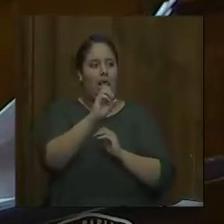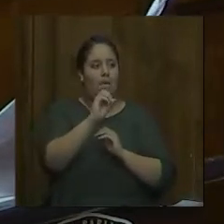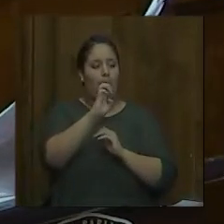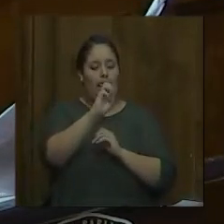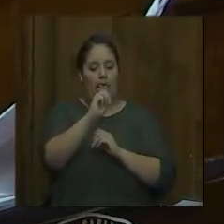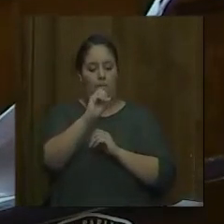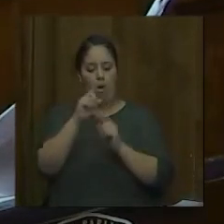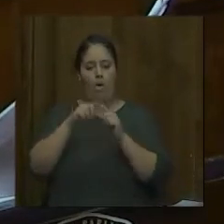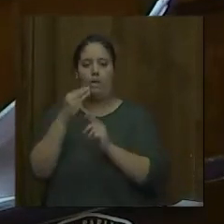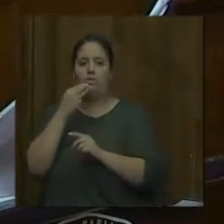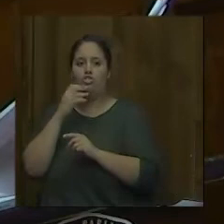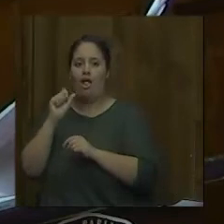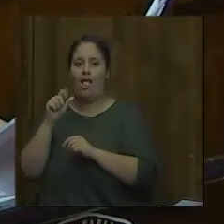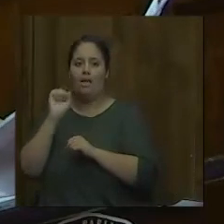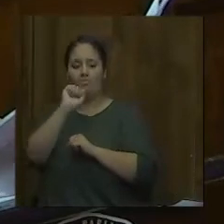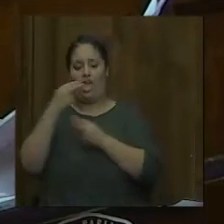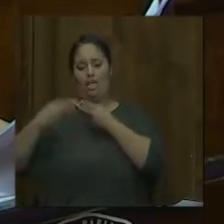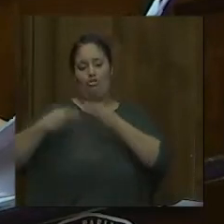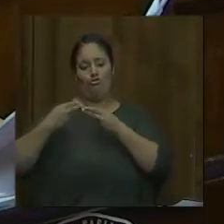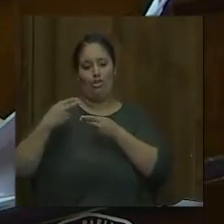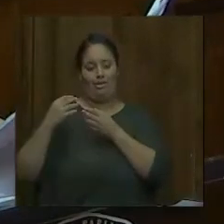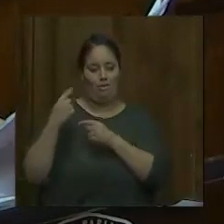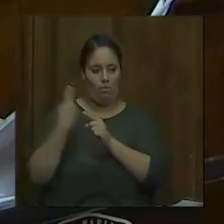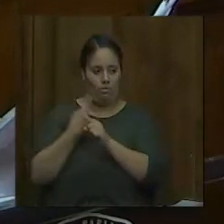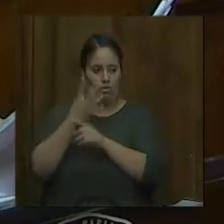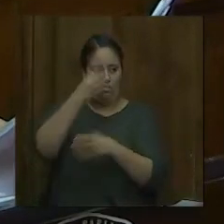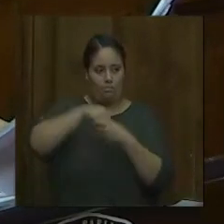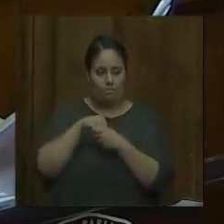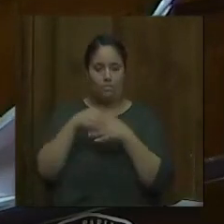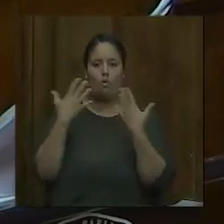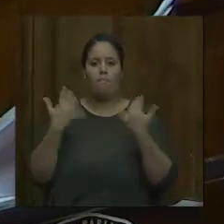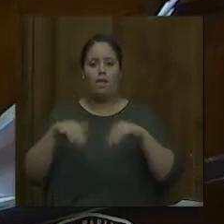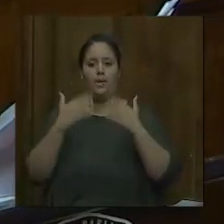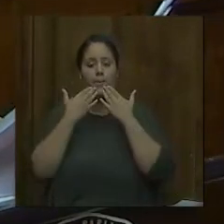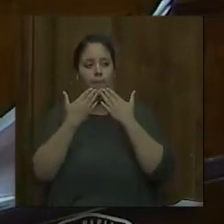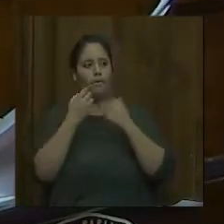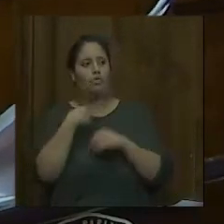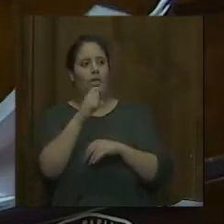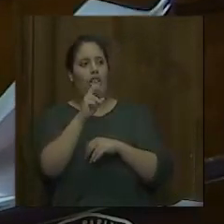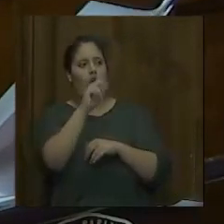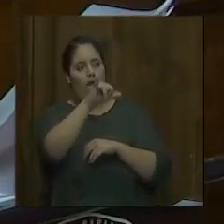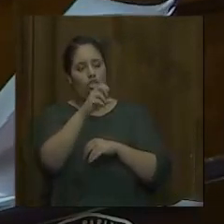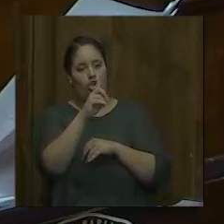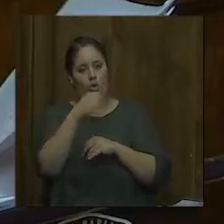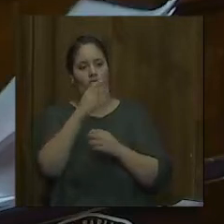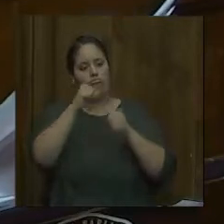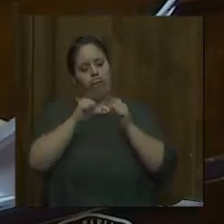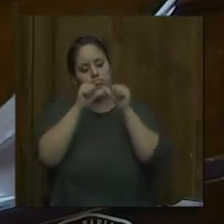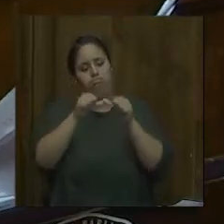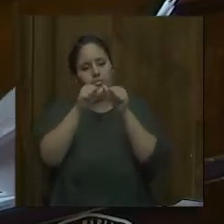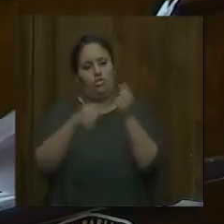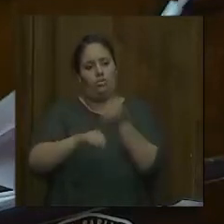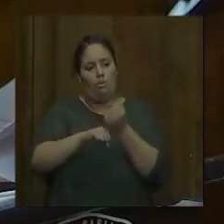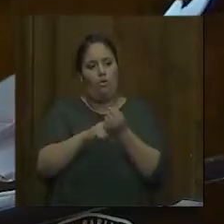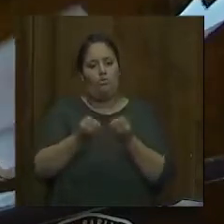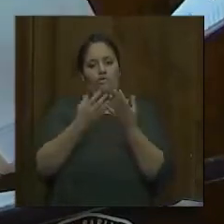personal history journey as well. Heartfelt gratitude is expressed to Dion and Jody for their ongoing support and passion to drive social